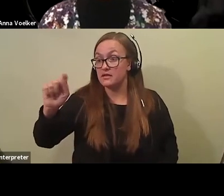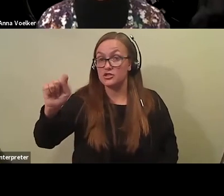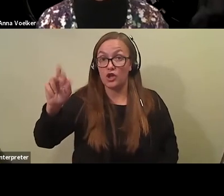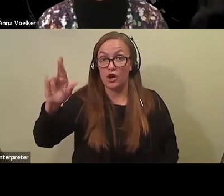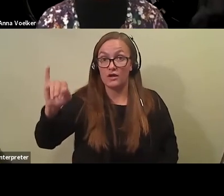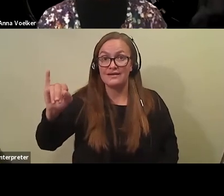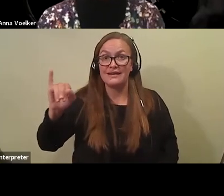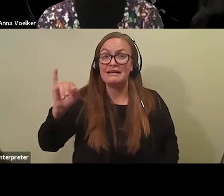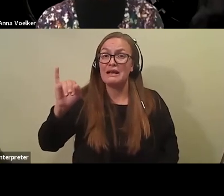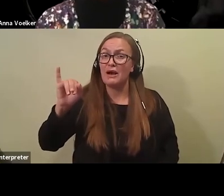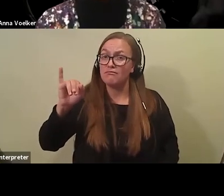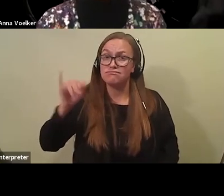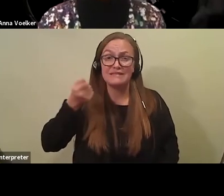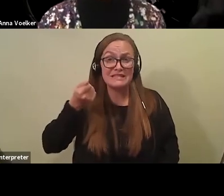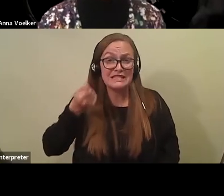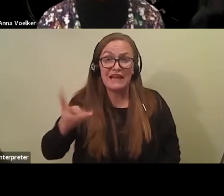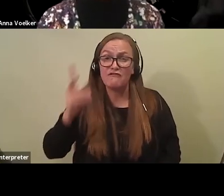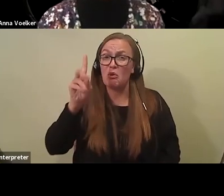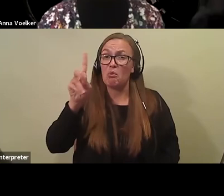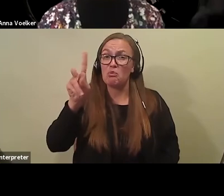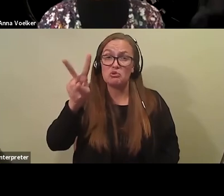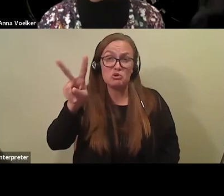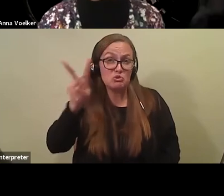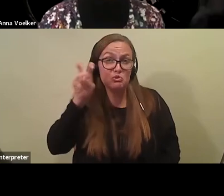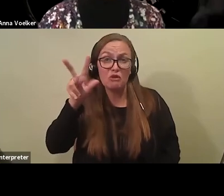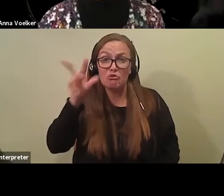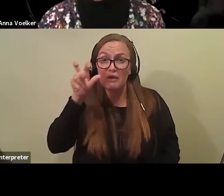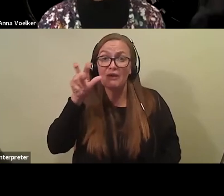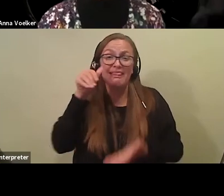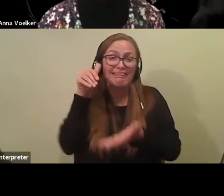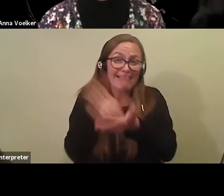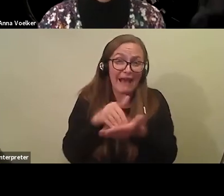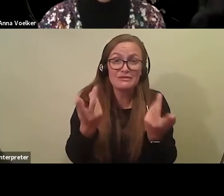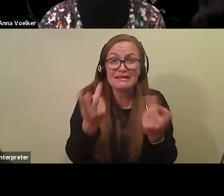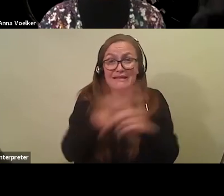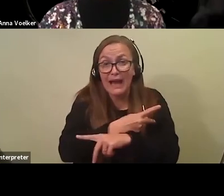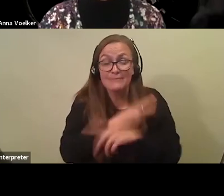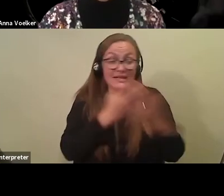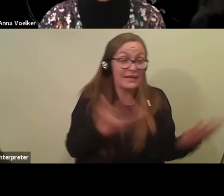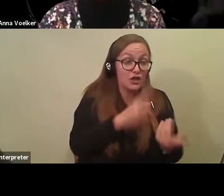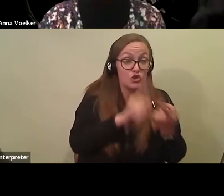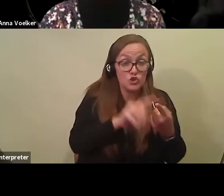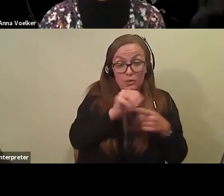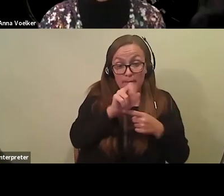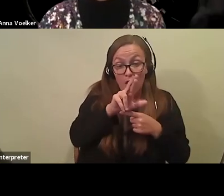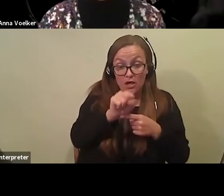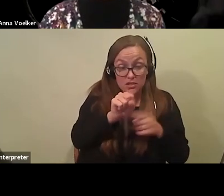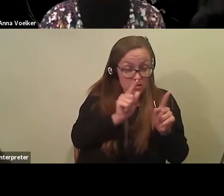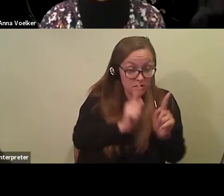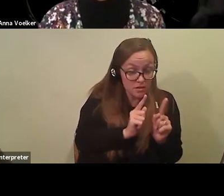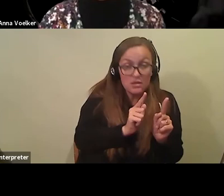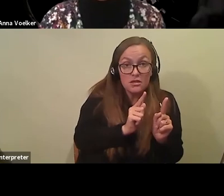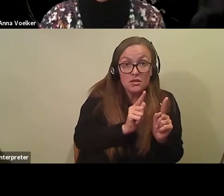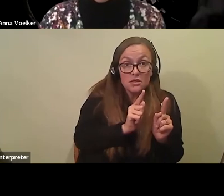thousand times the distance from here to Mars. So again, it's a factor multiplying by almost